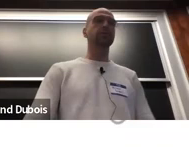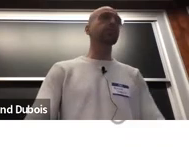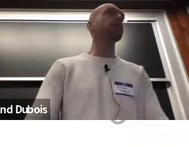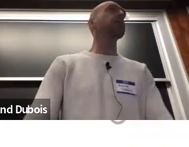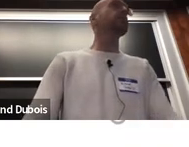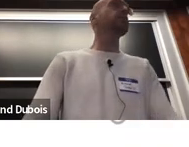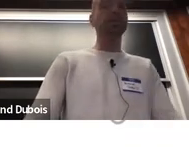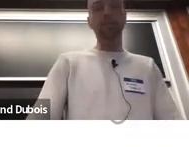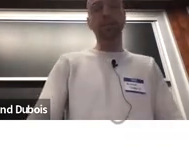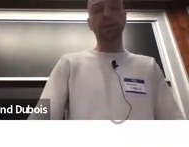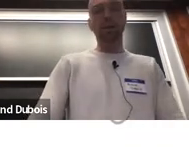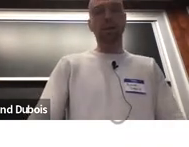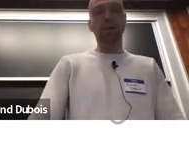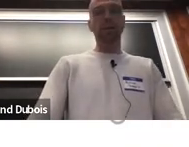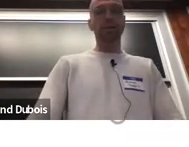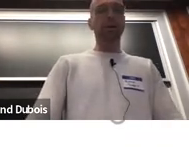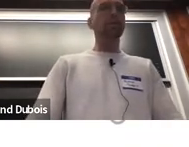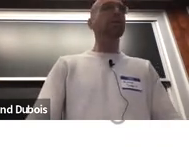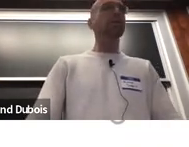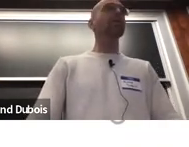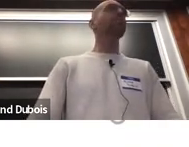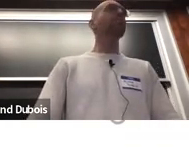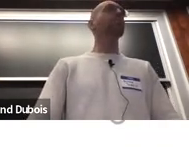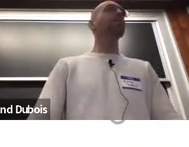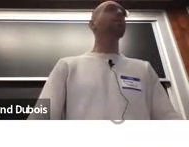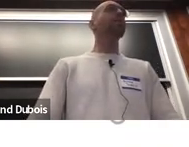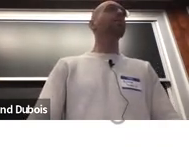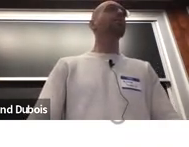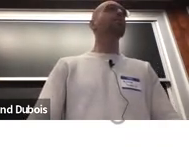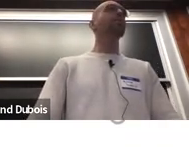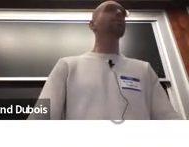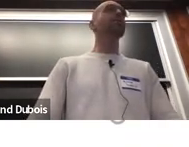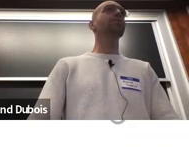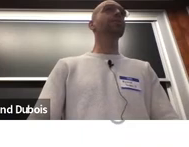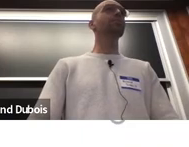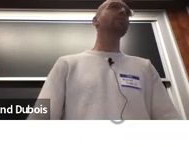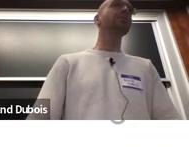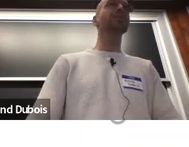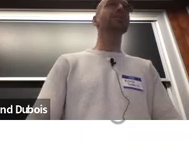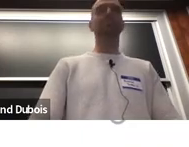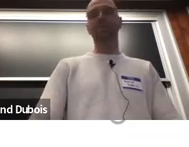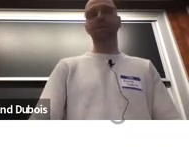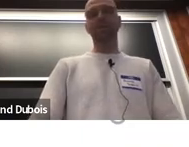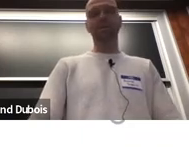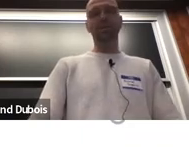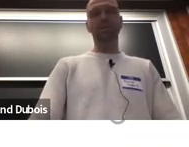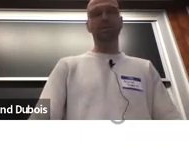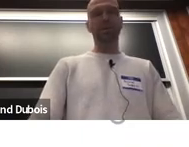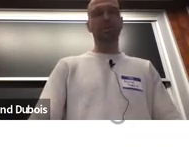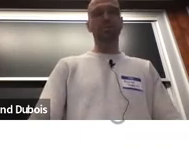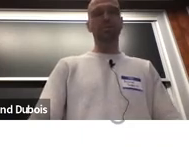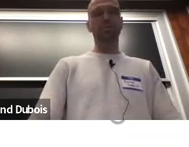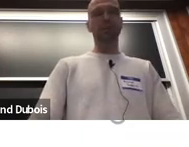adXR Workstream at XR Access. And I'm here for any kind of questions in person.